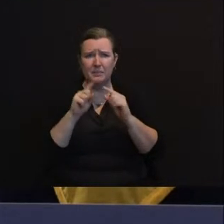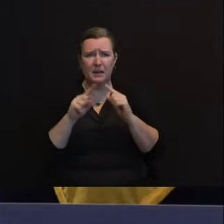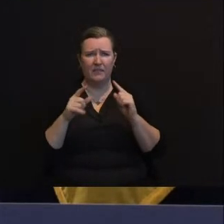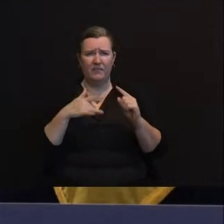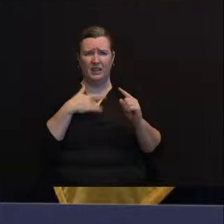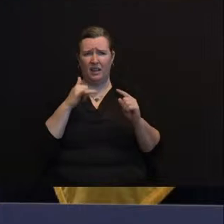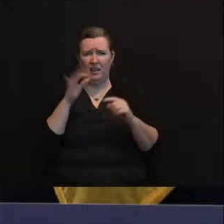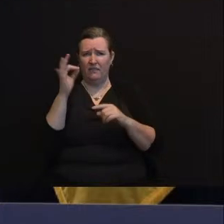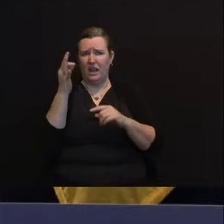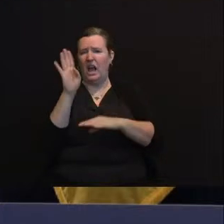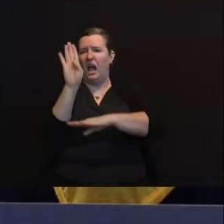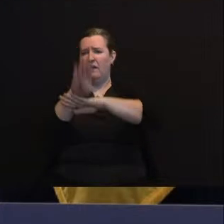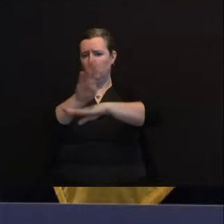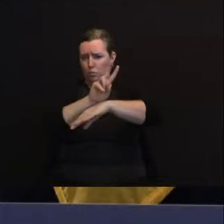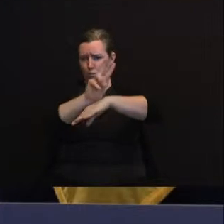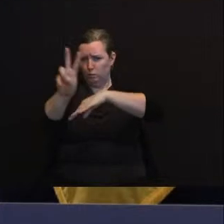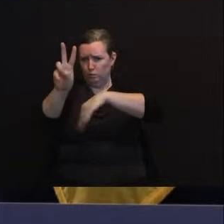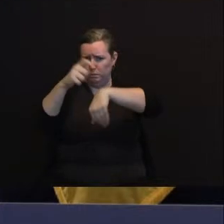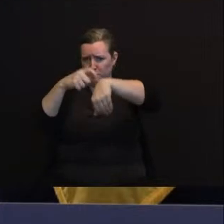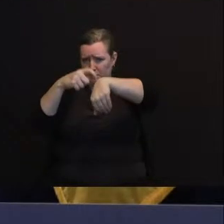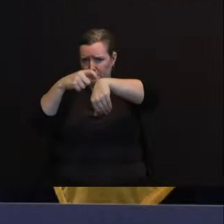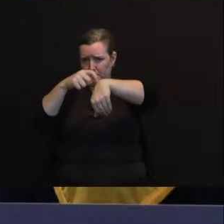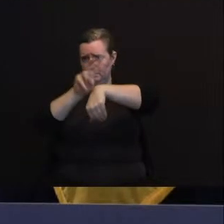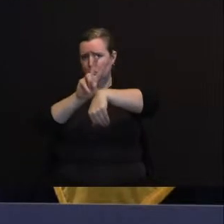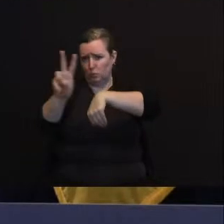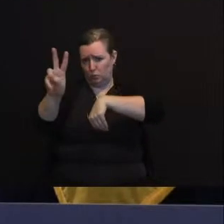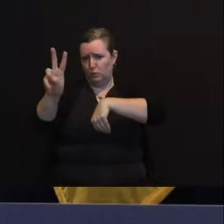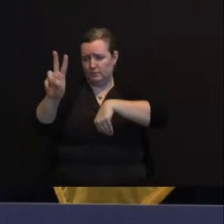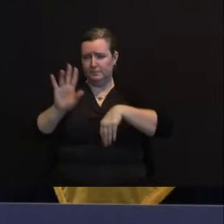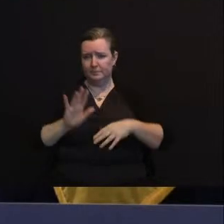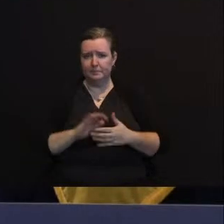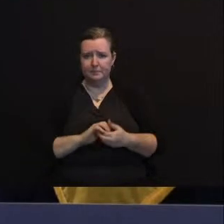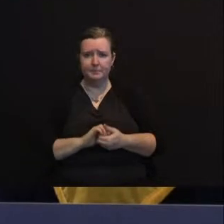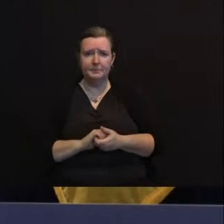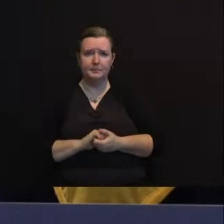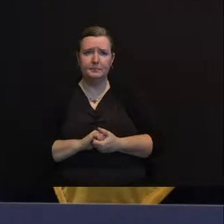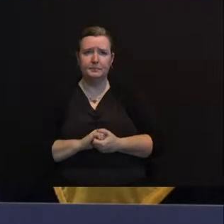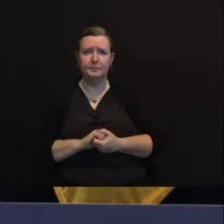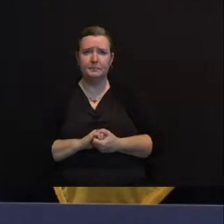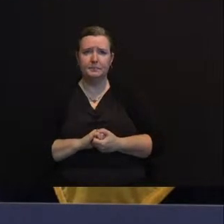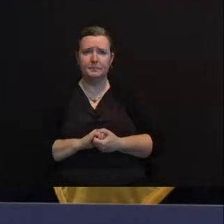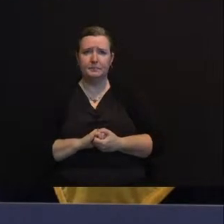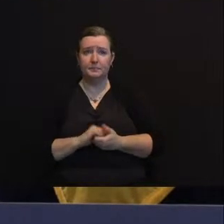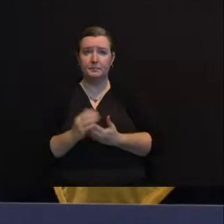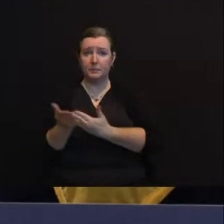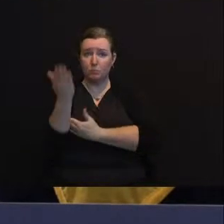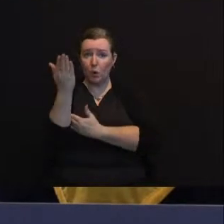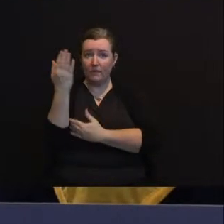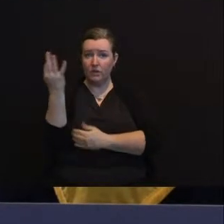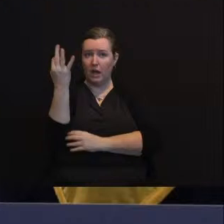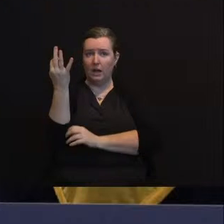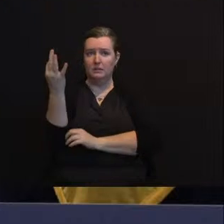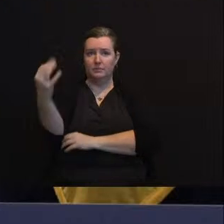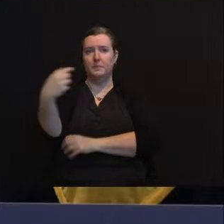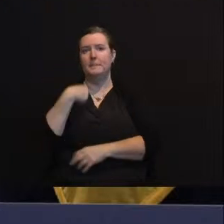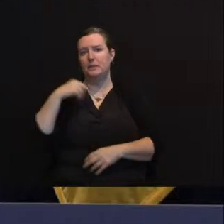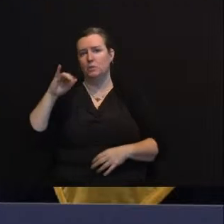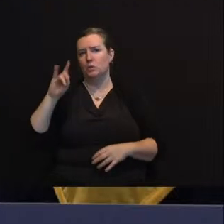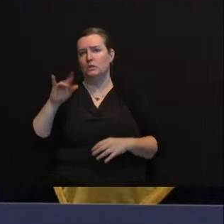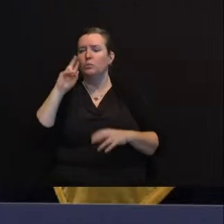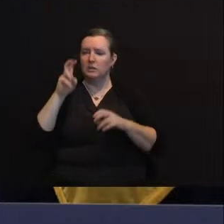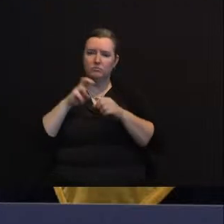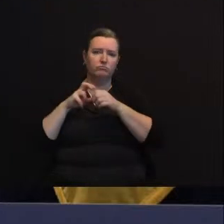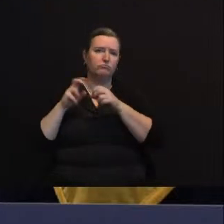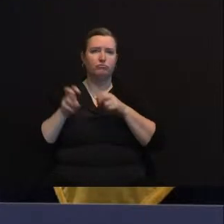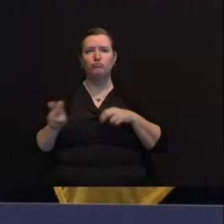afternoon. Judy and I at least are going to be together on the road earlier than that. And again, we're going to